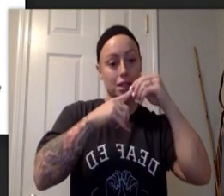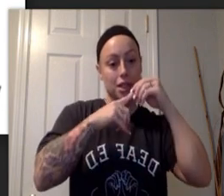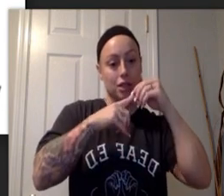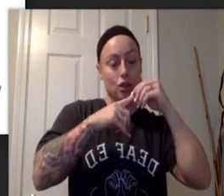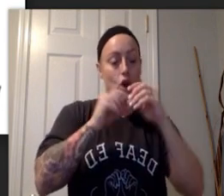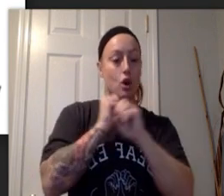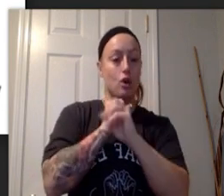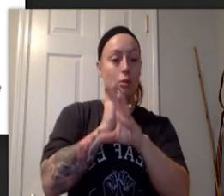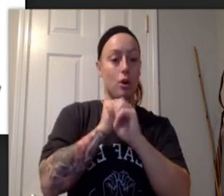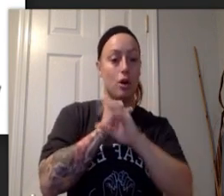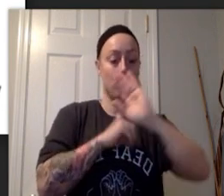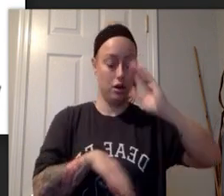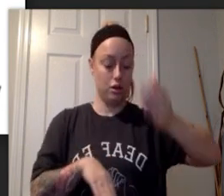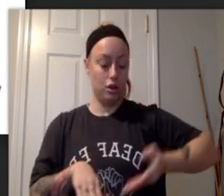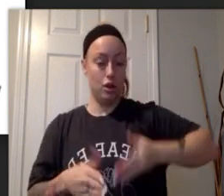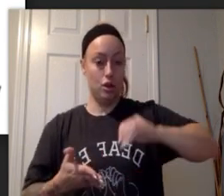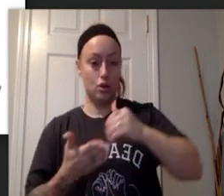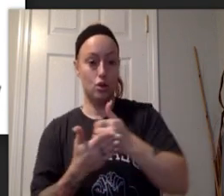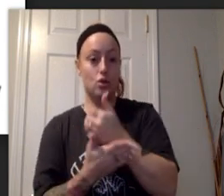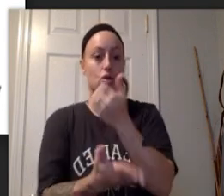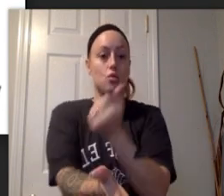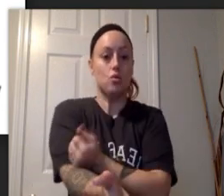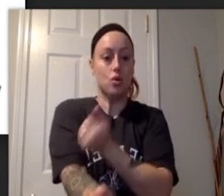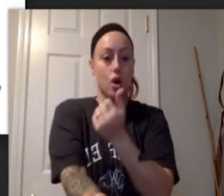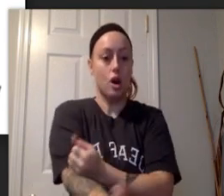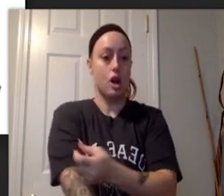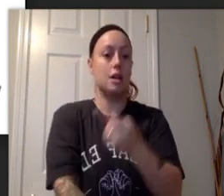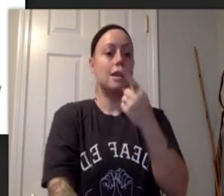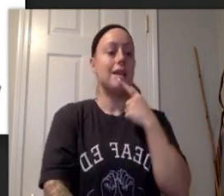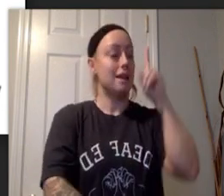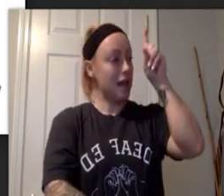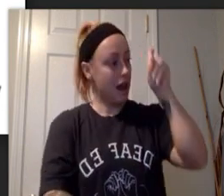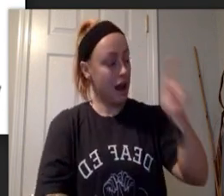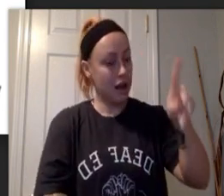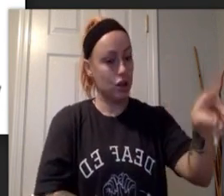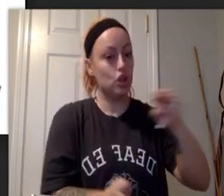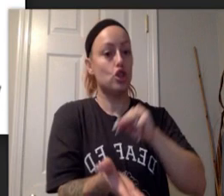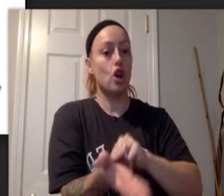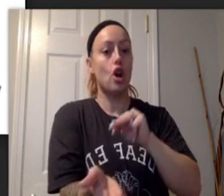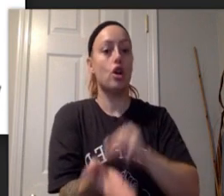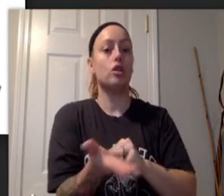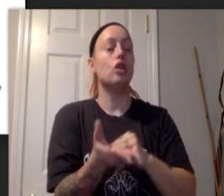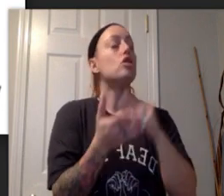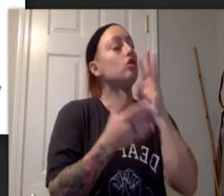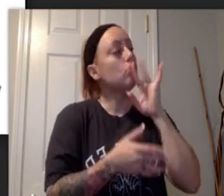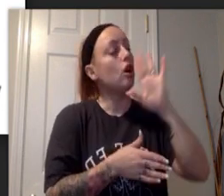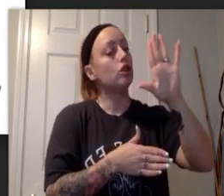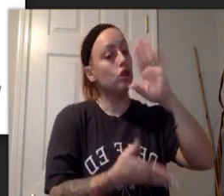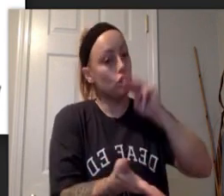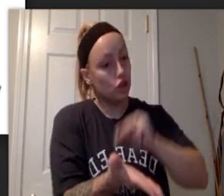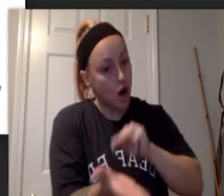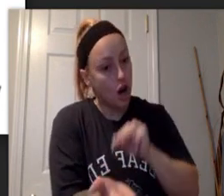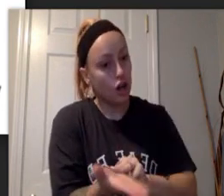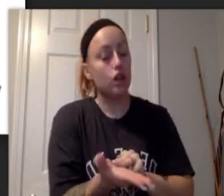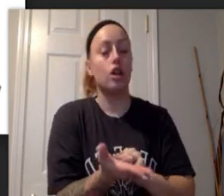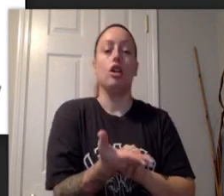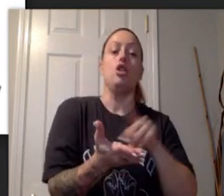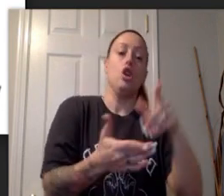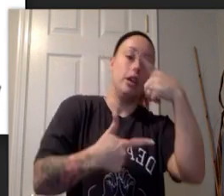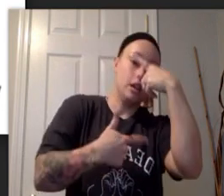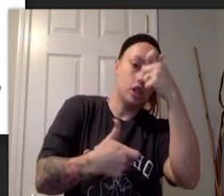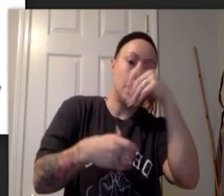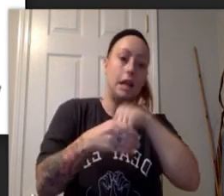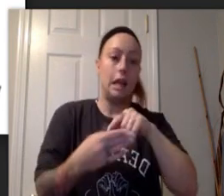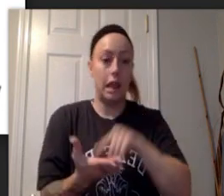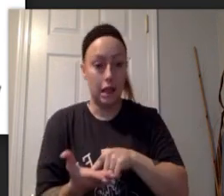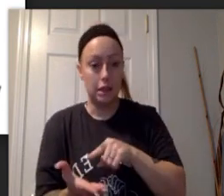introducing a new drug. Ask your doctor about this. Talk to your doctor about this. Tell your doctor you're interested in